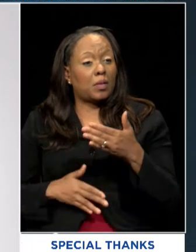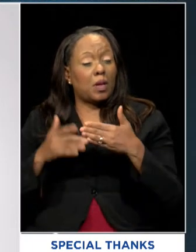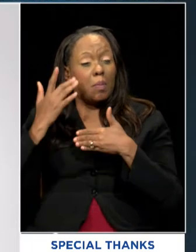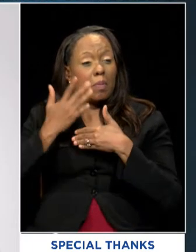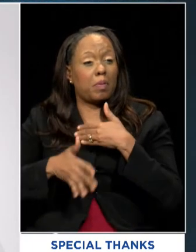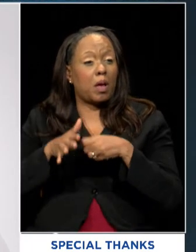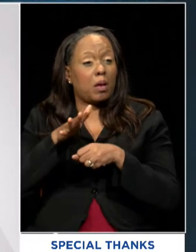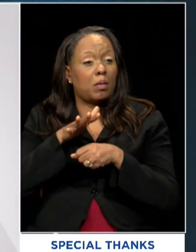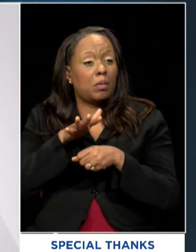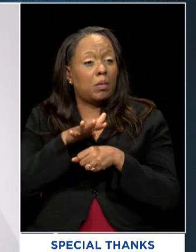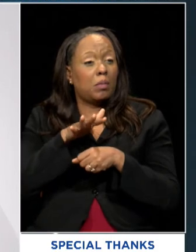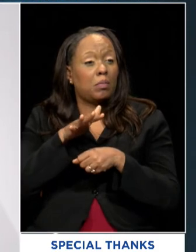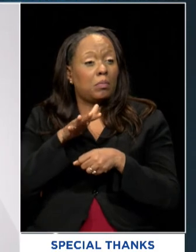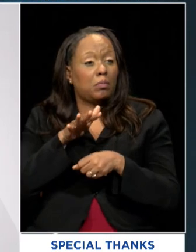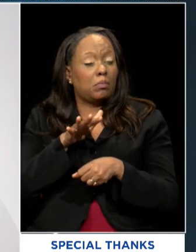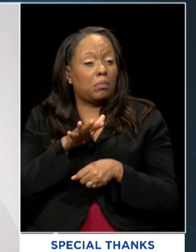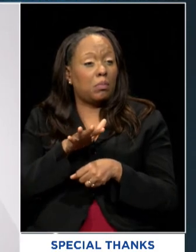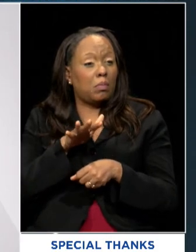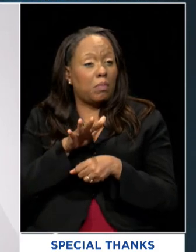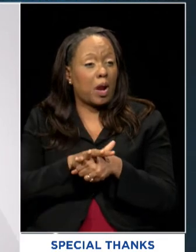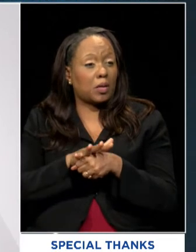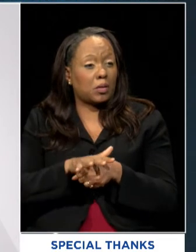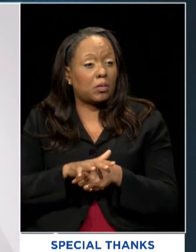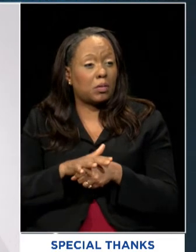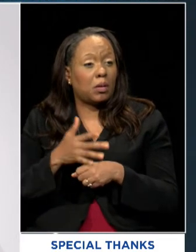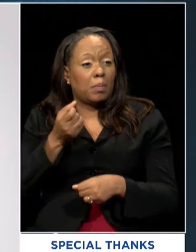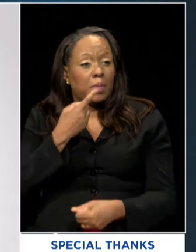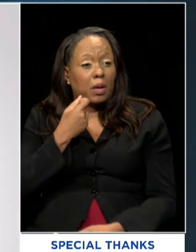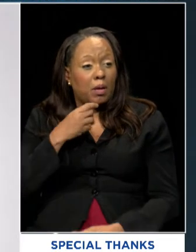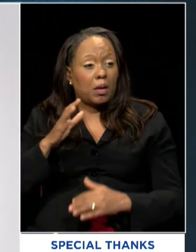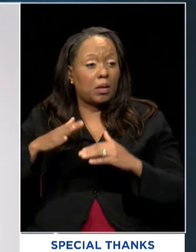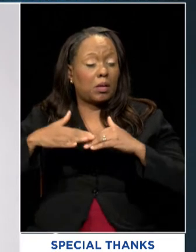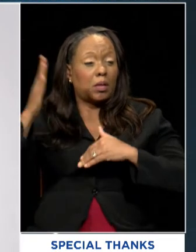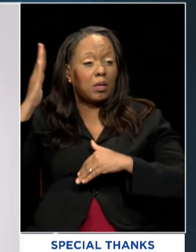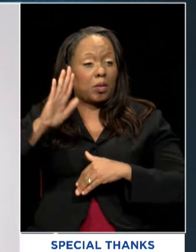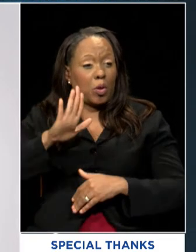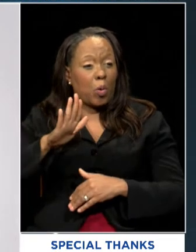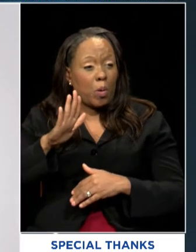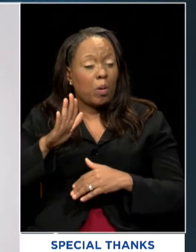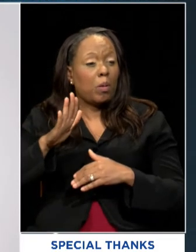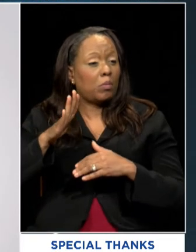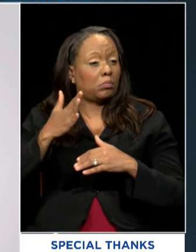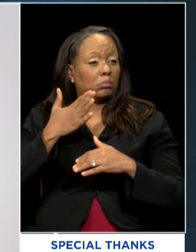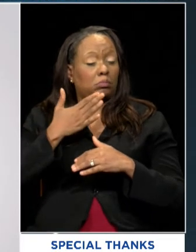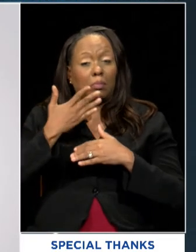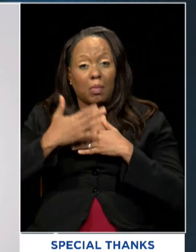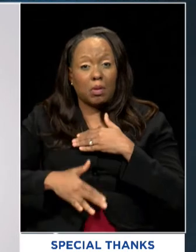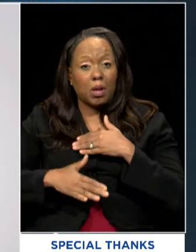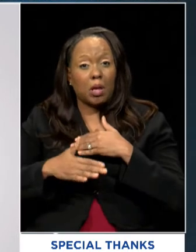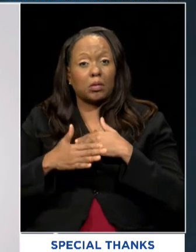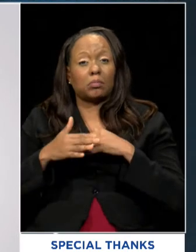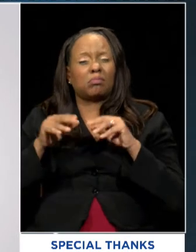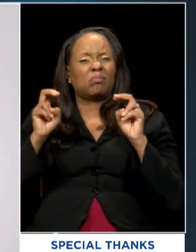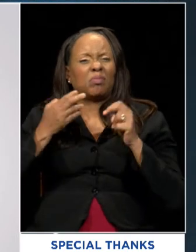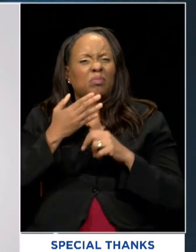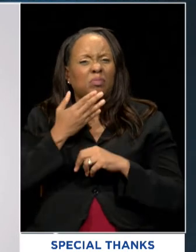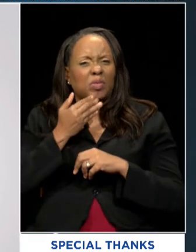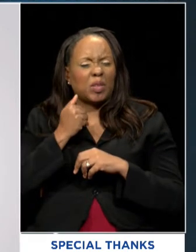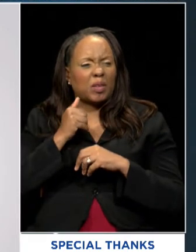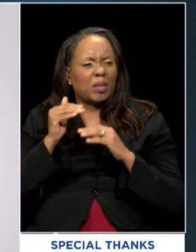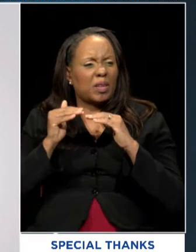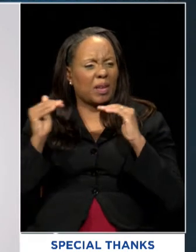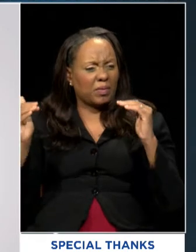blood pressure medications raise your blood sugar levels? Let's try to give them some concise as possible